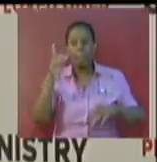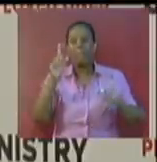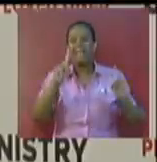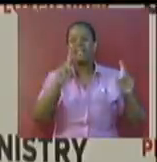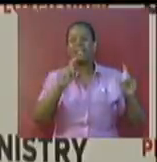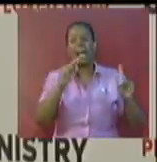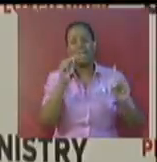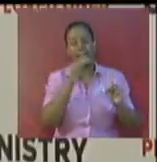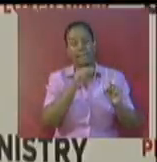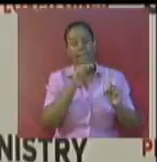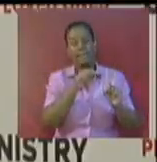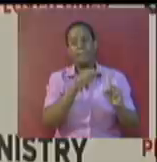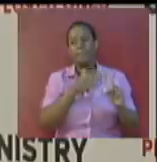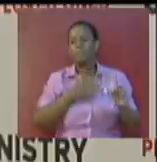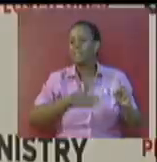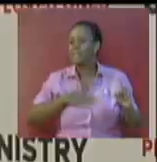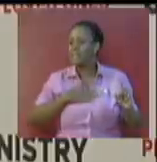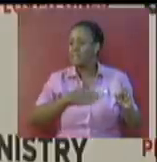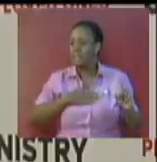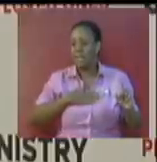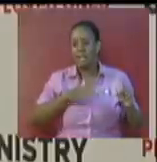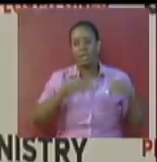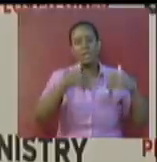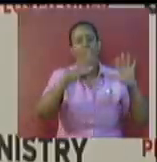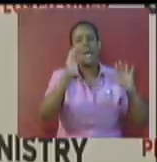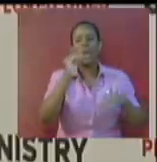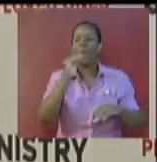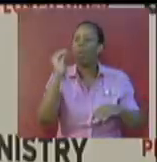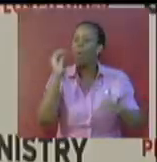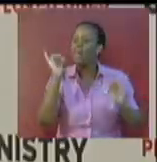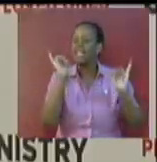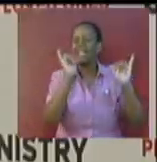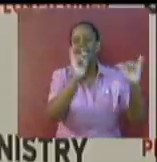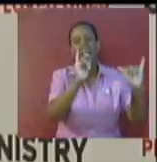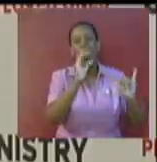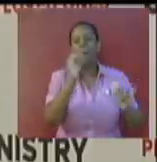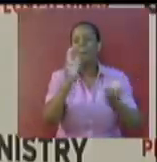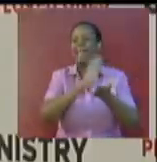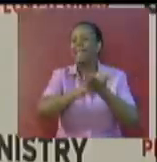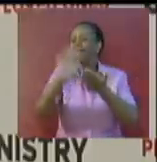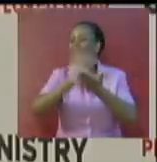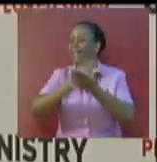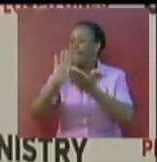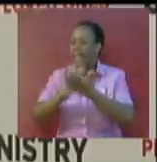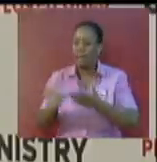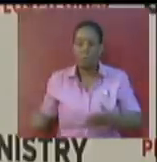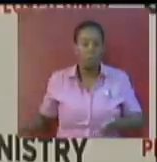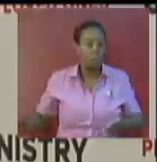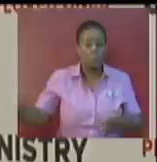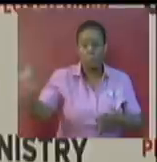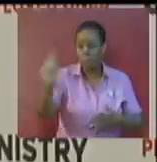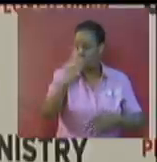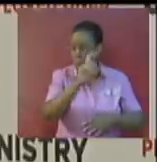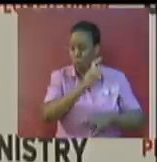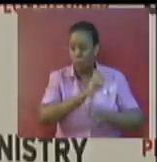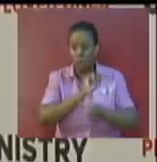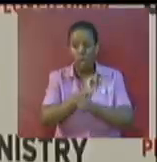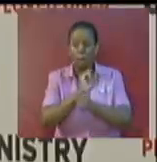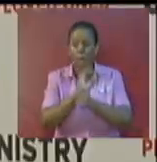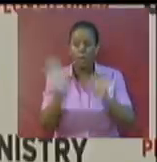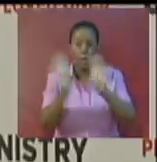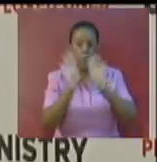for a period of time, depending on whatever is required. But we generally tend to work hand in hand with